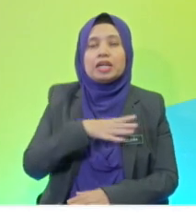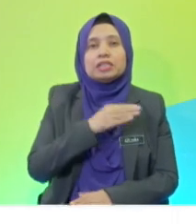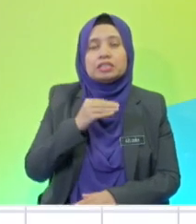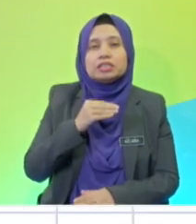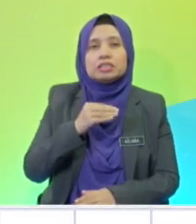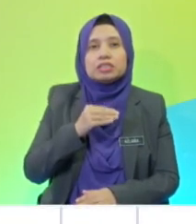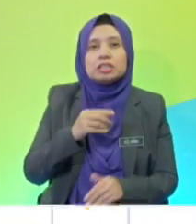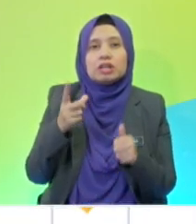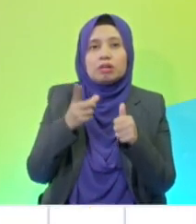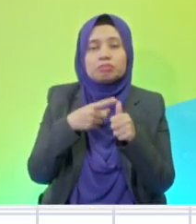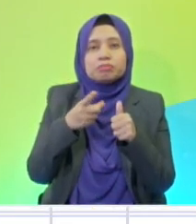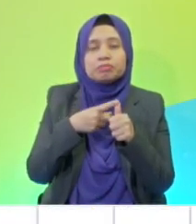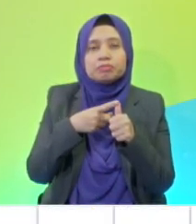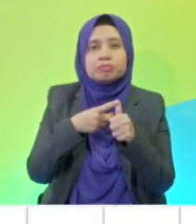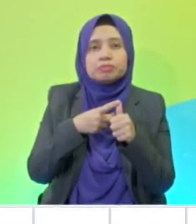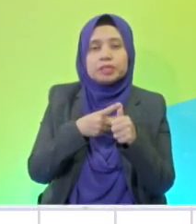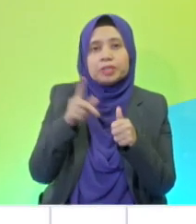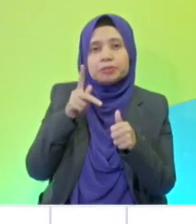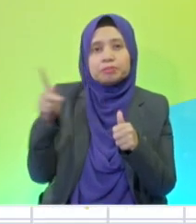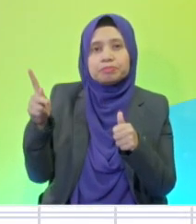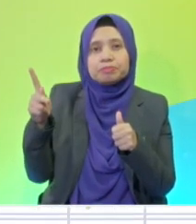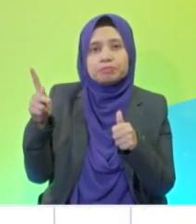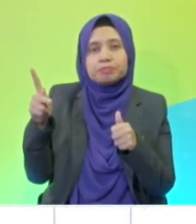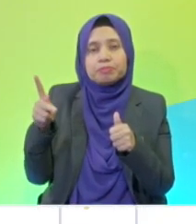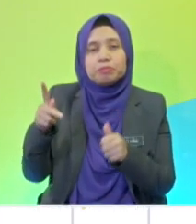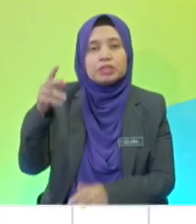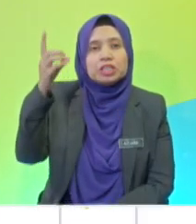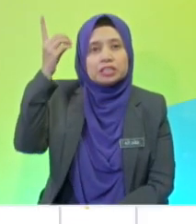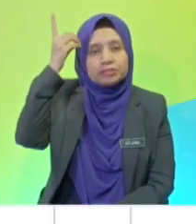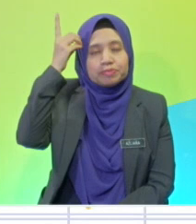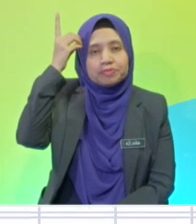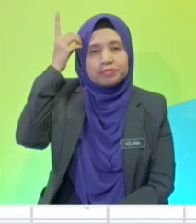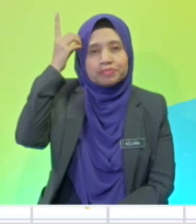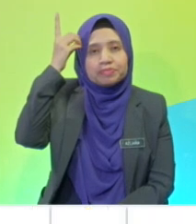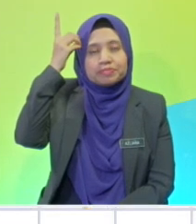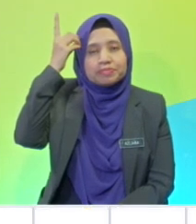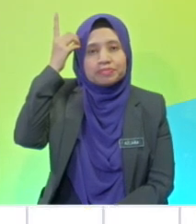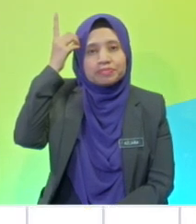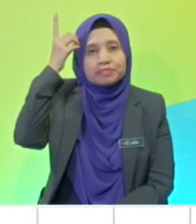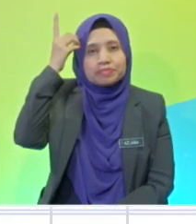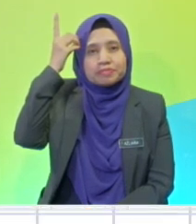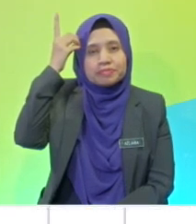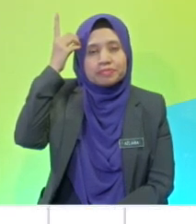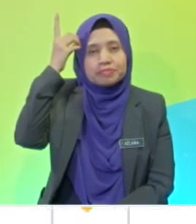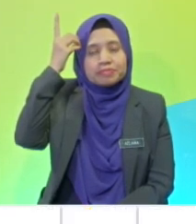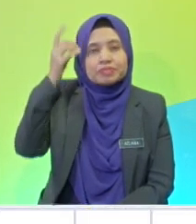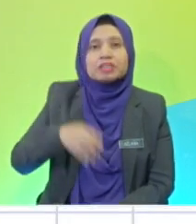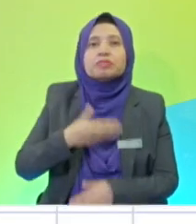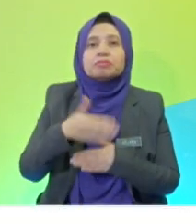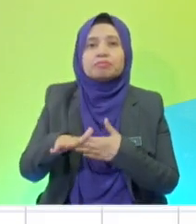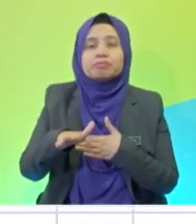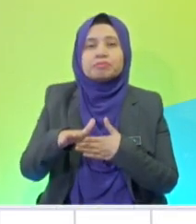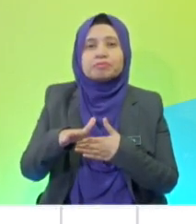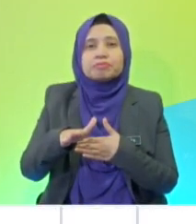the top of your right will be Muhammad Damien Mikael, Hi, Damien. and next to him